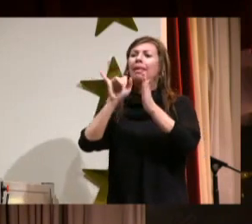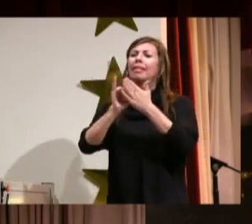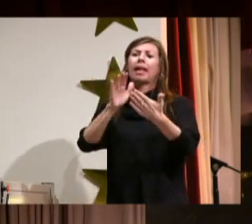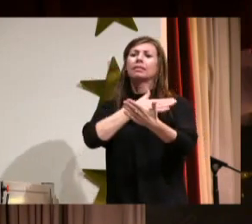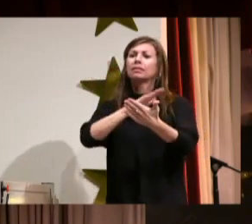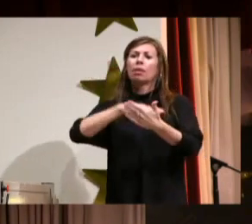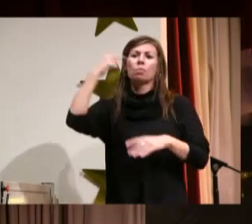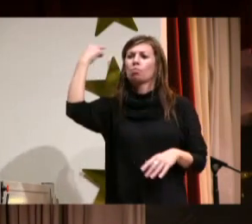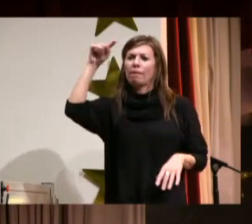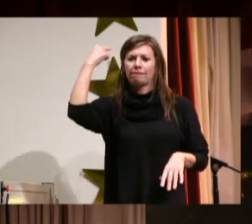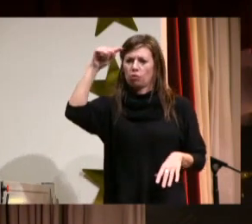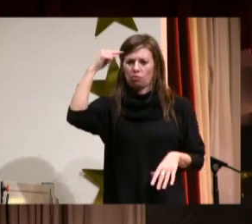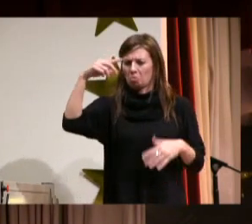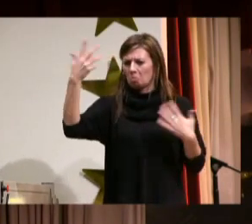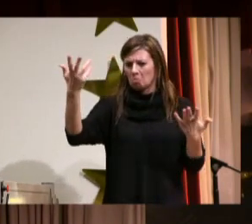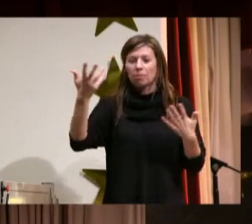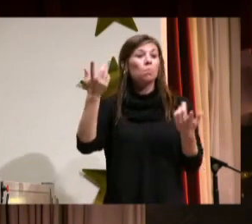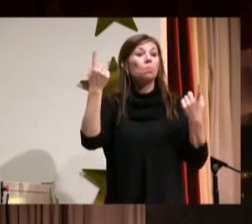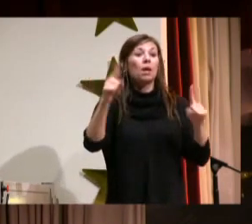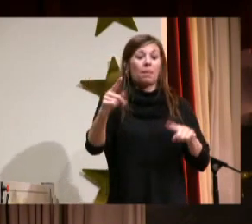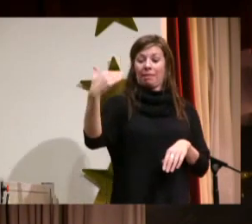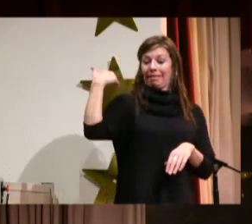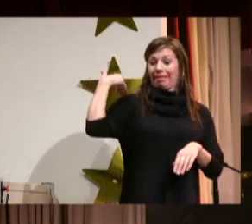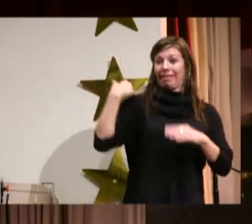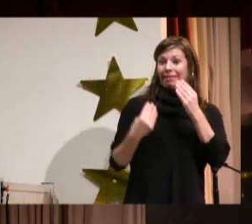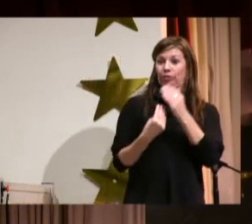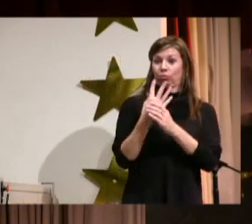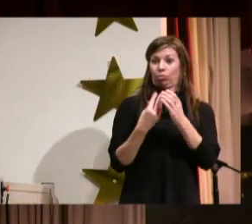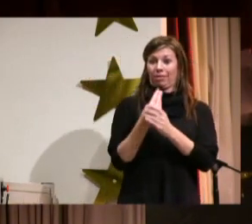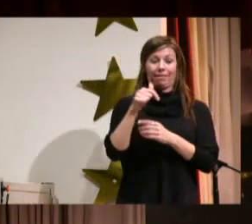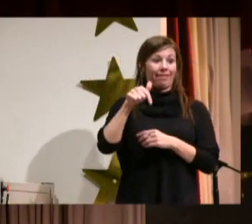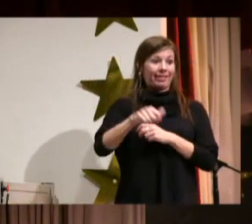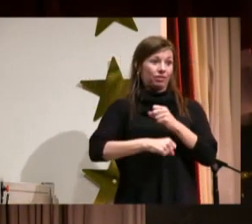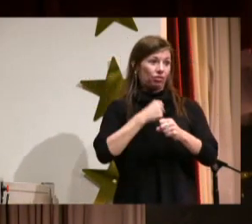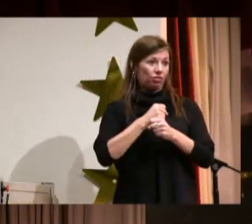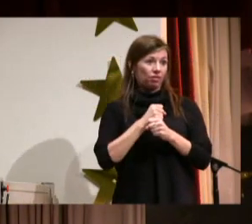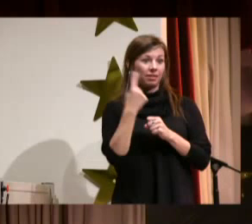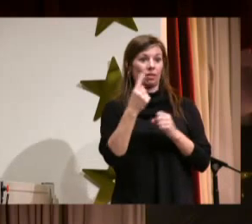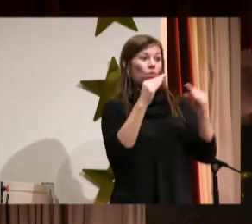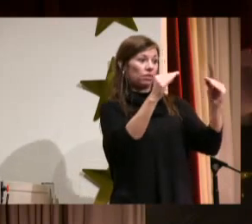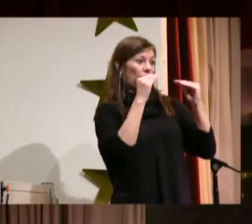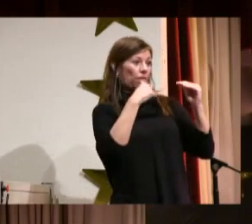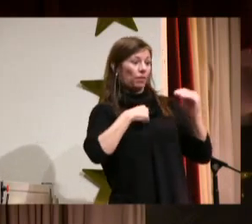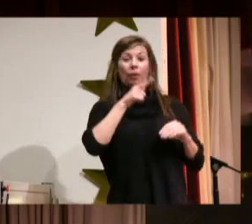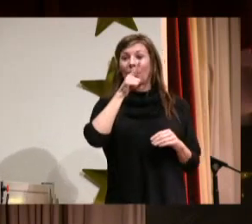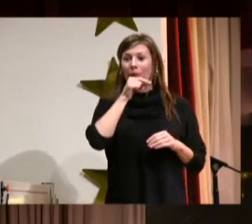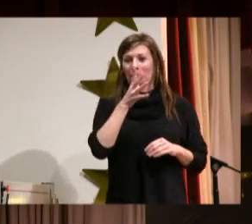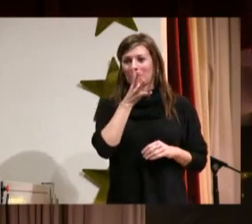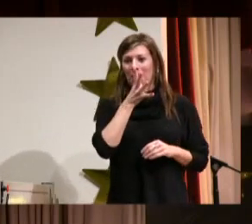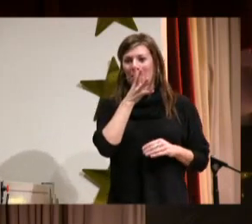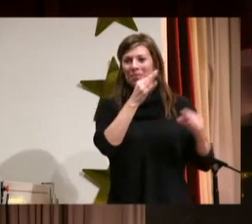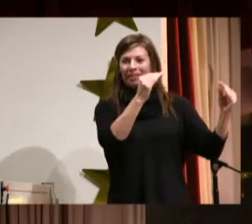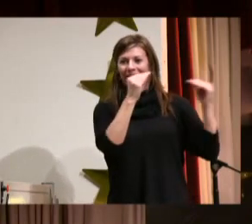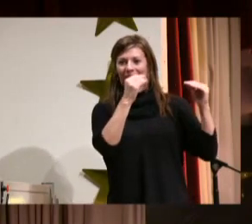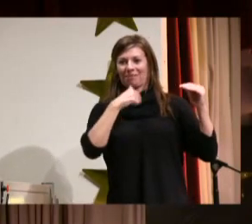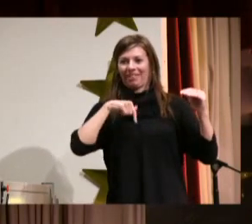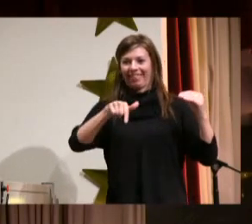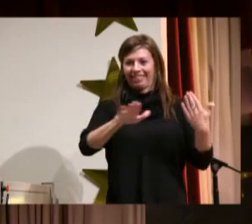because last spring of this year, I was taught this song by my mom. And